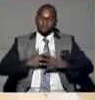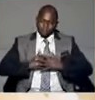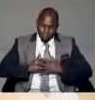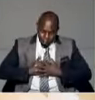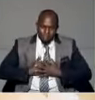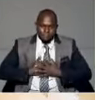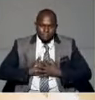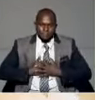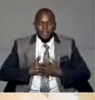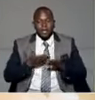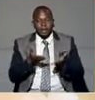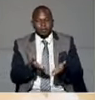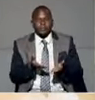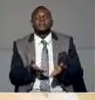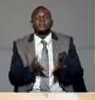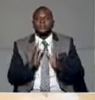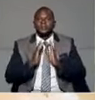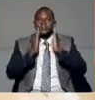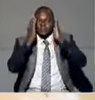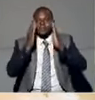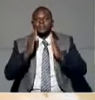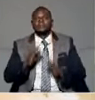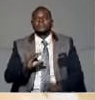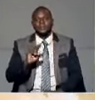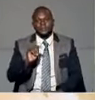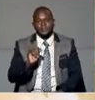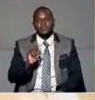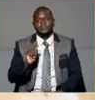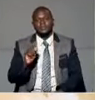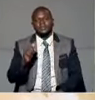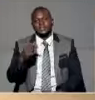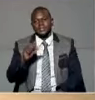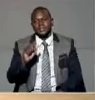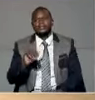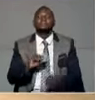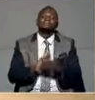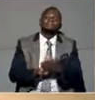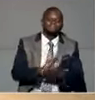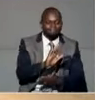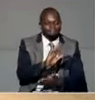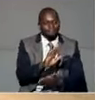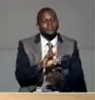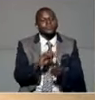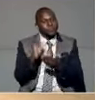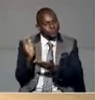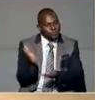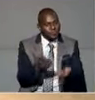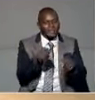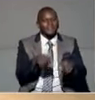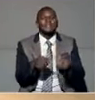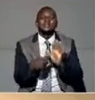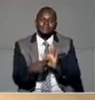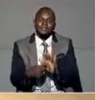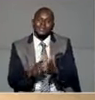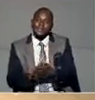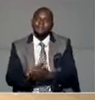be in the studio with the Archbishop himself. And Archbishop, a very good evening to you, and welcome to this show. Good evening